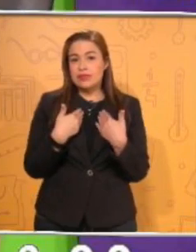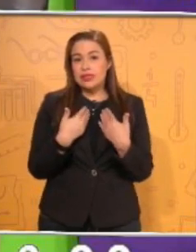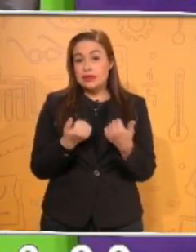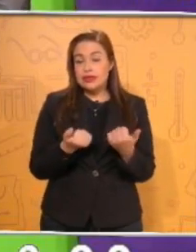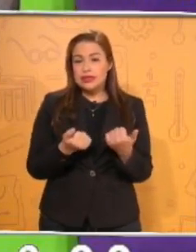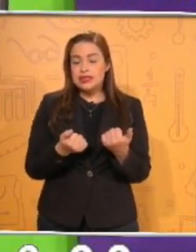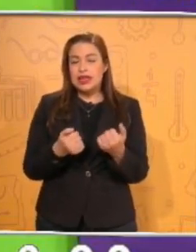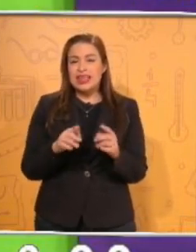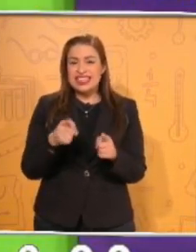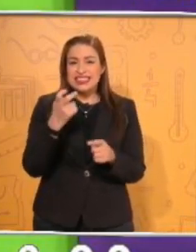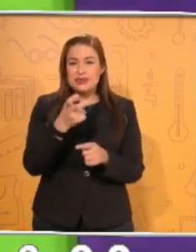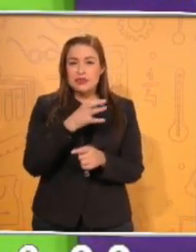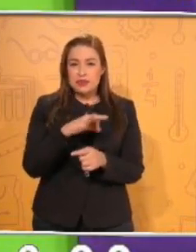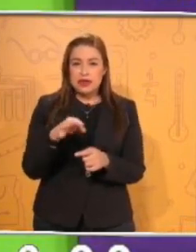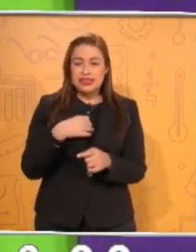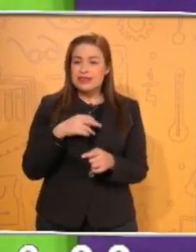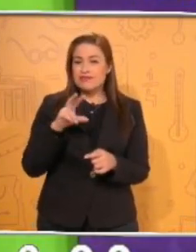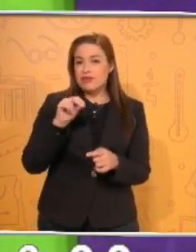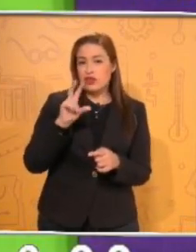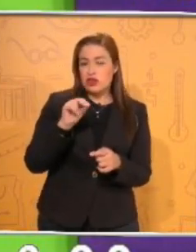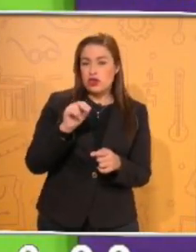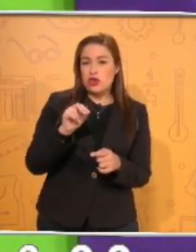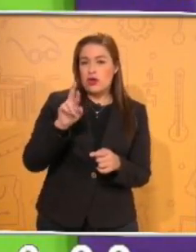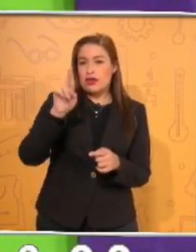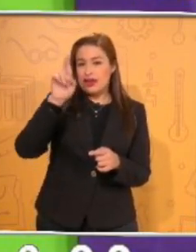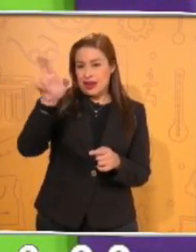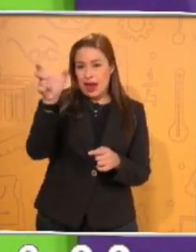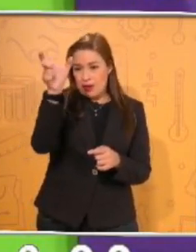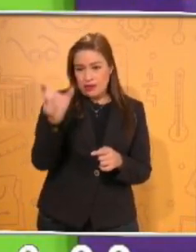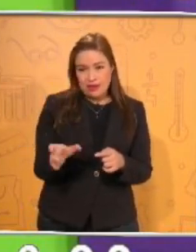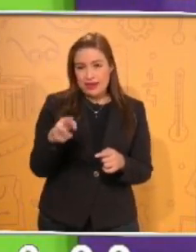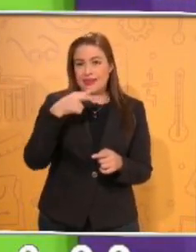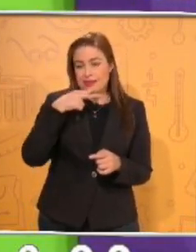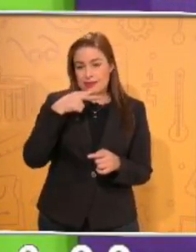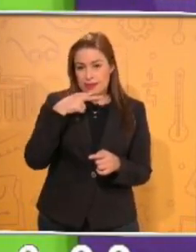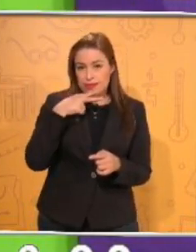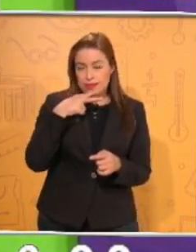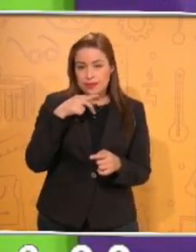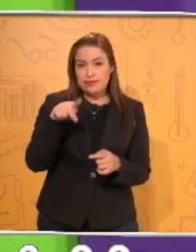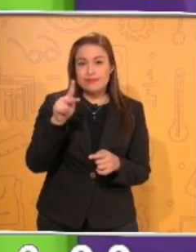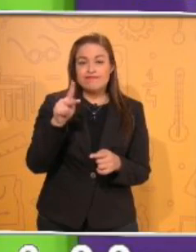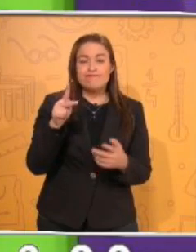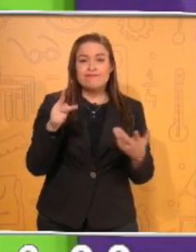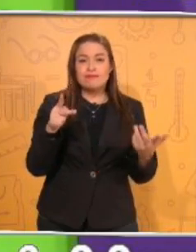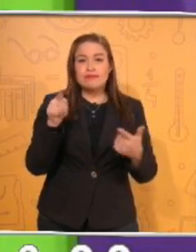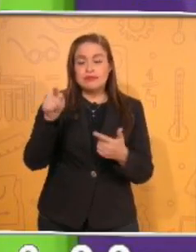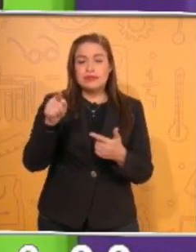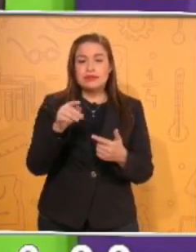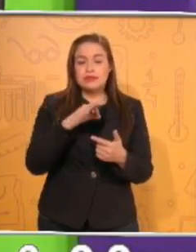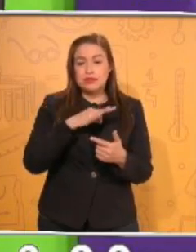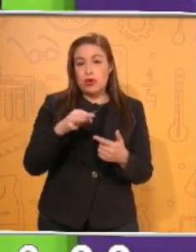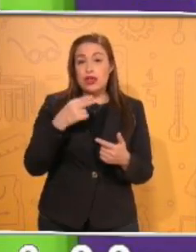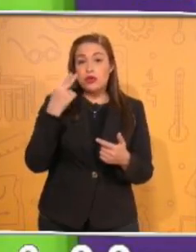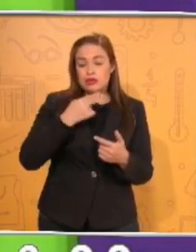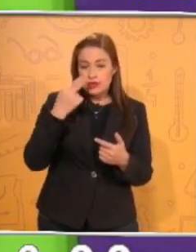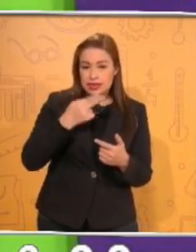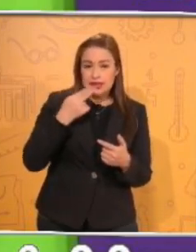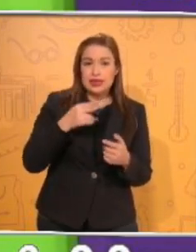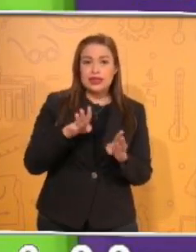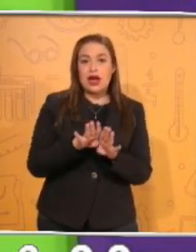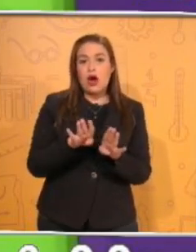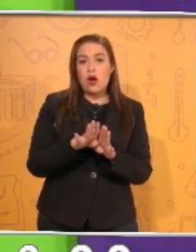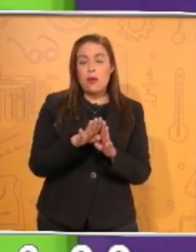irregular verb, as you can see it, but this is the past of understand. Understand could be taken like a